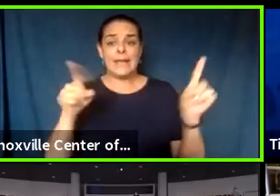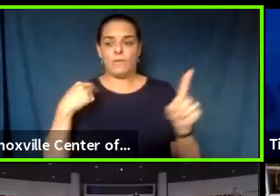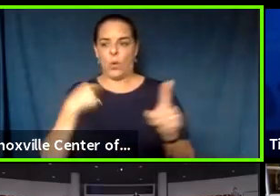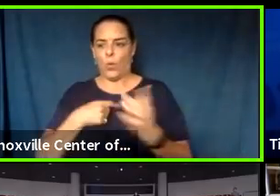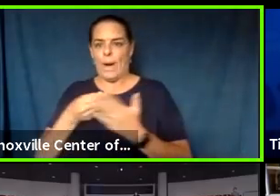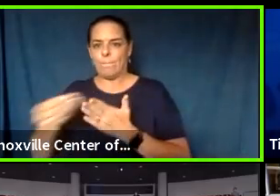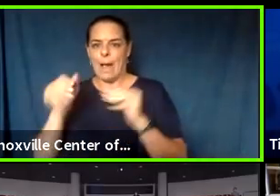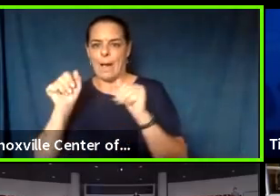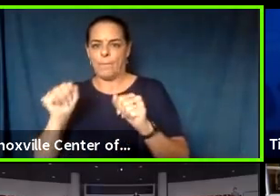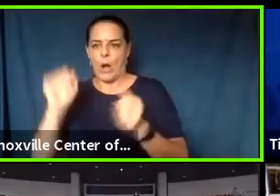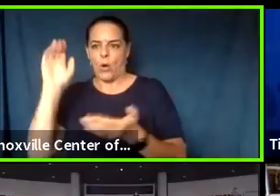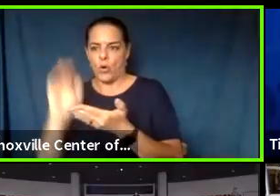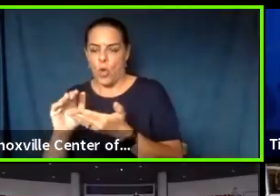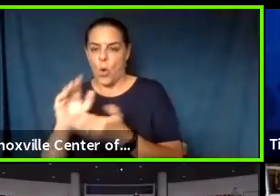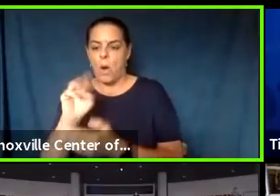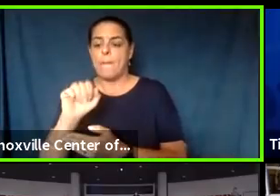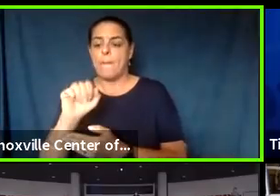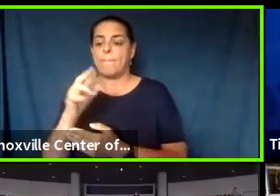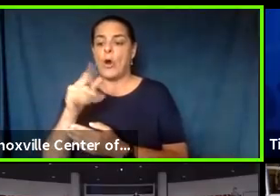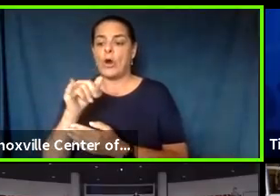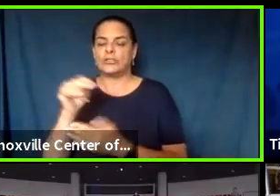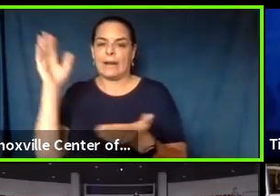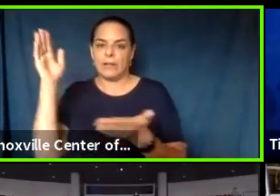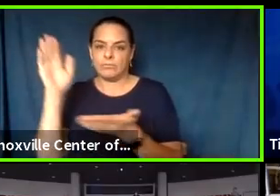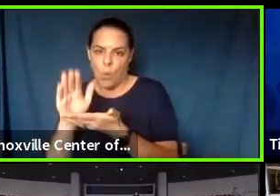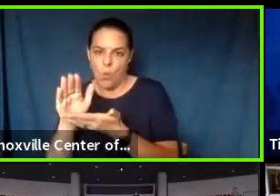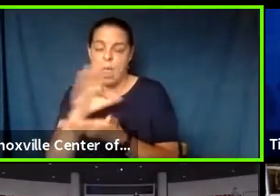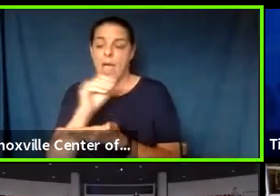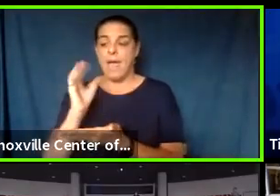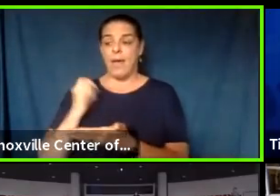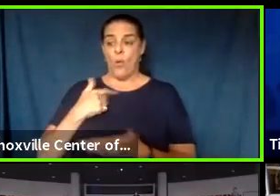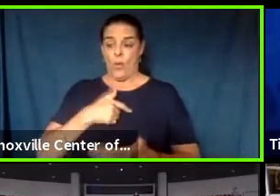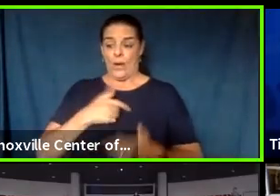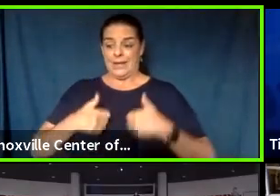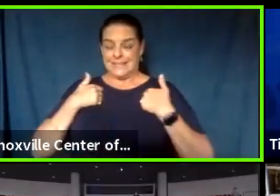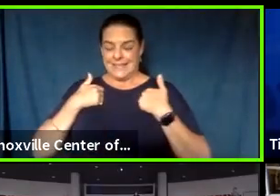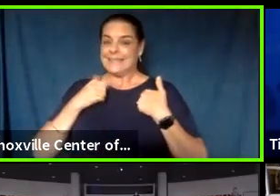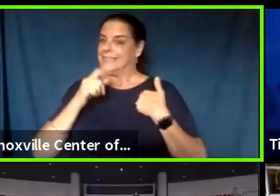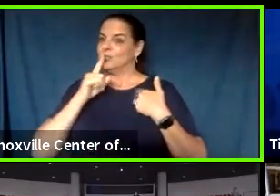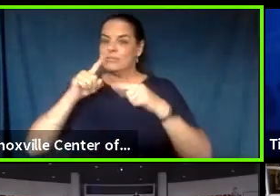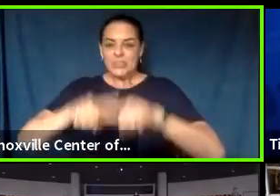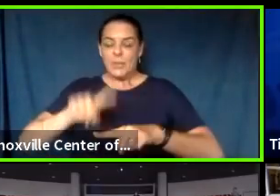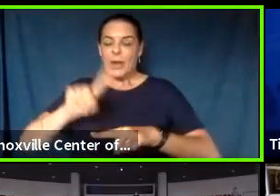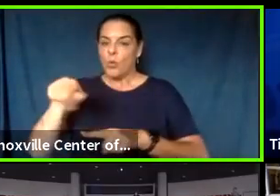our margins are thinner, and our existence is solely dependent upon being allowed to remain open.